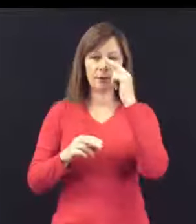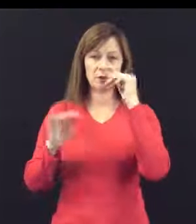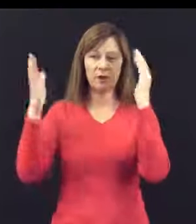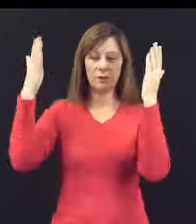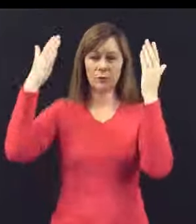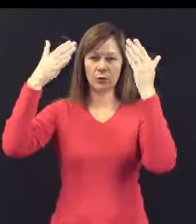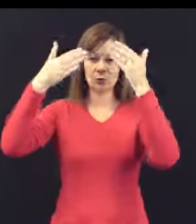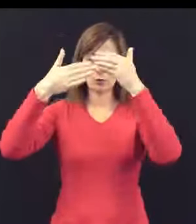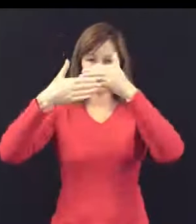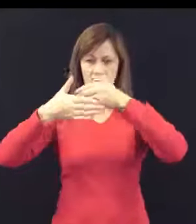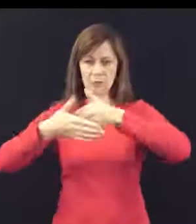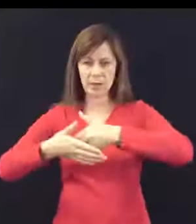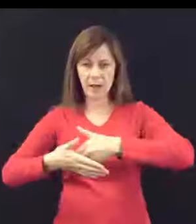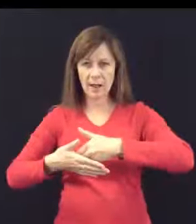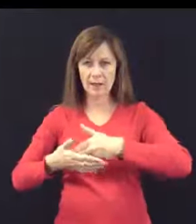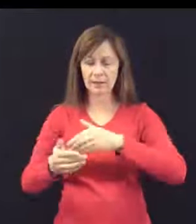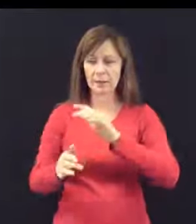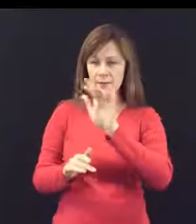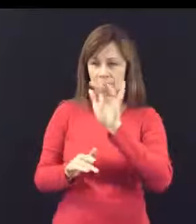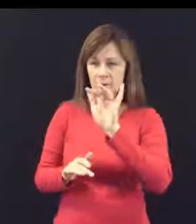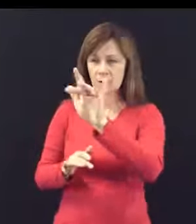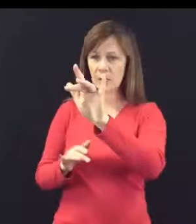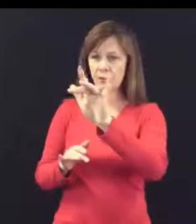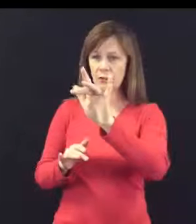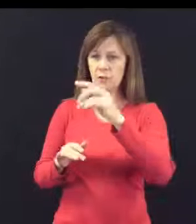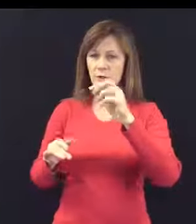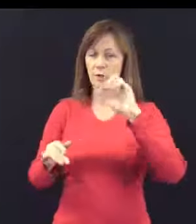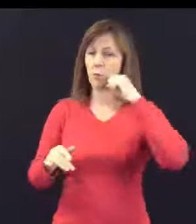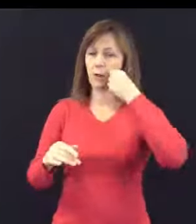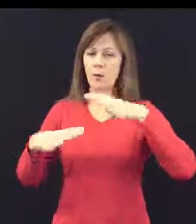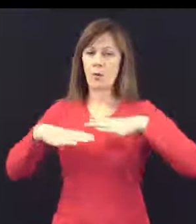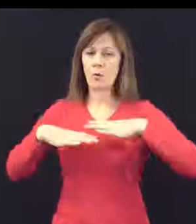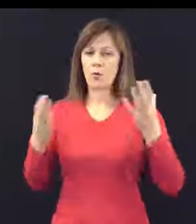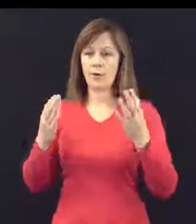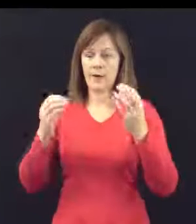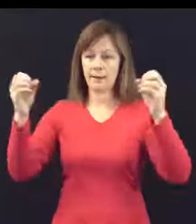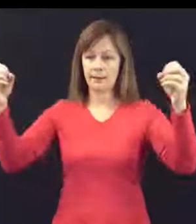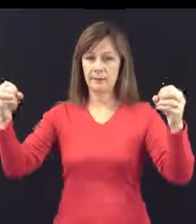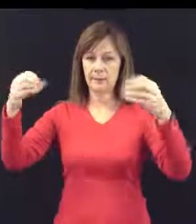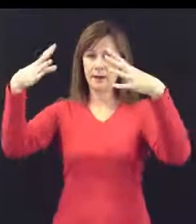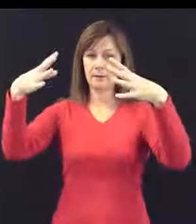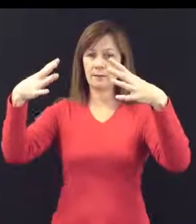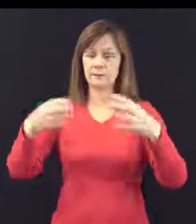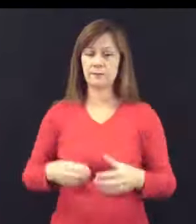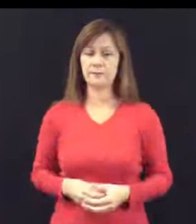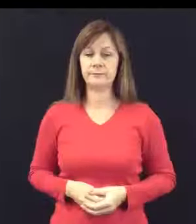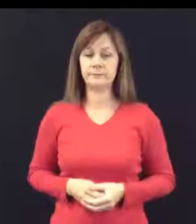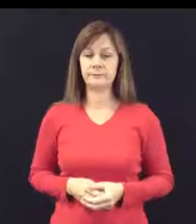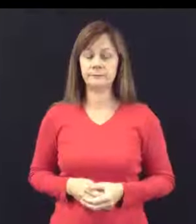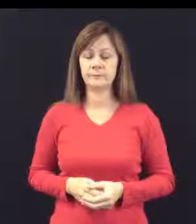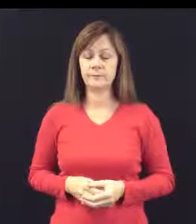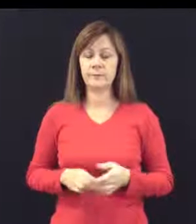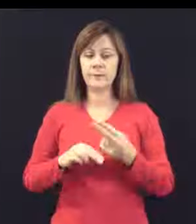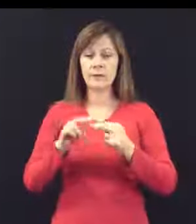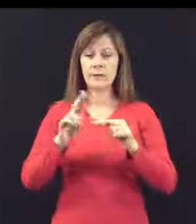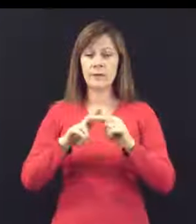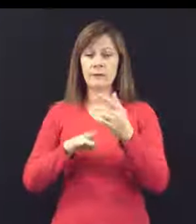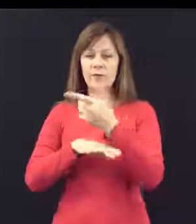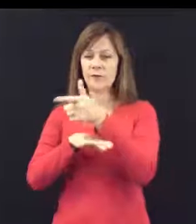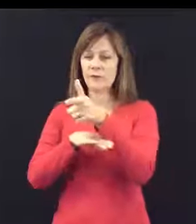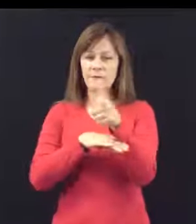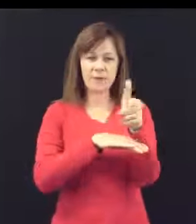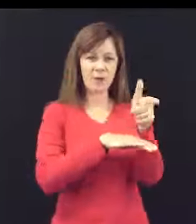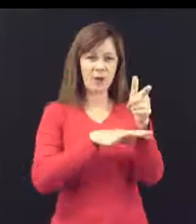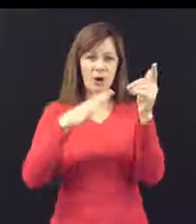on. The exposure will also be set by the point you tap on. So if you notice the picture is looking dark, try tapping on a darker part